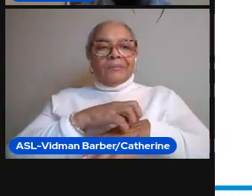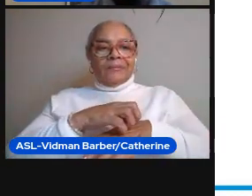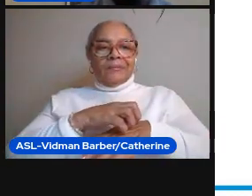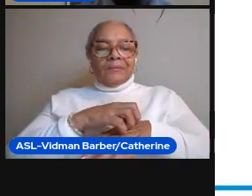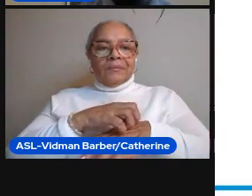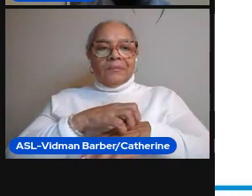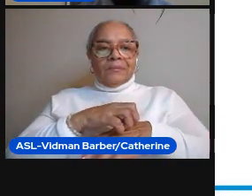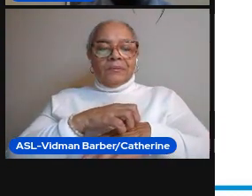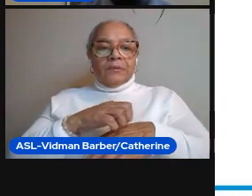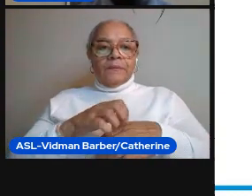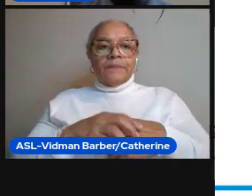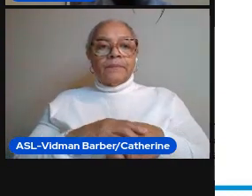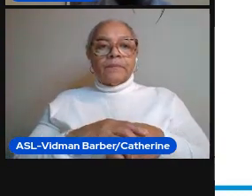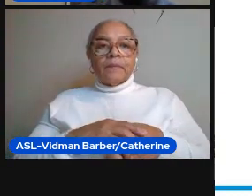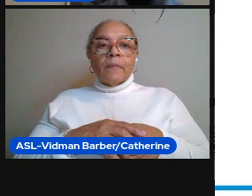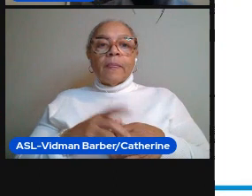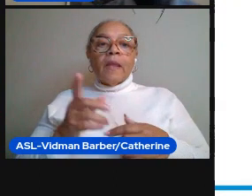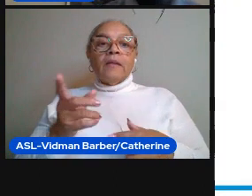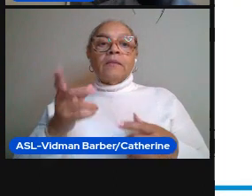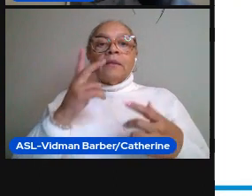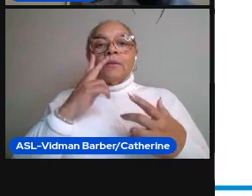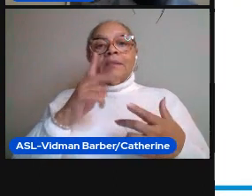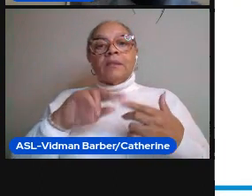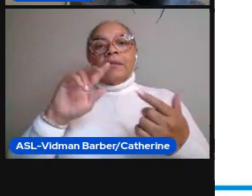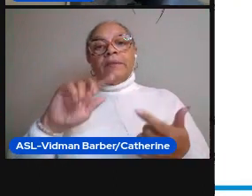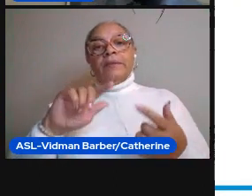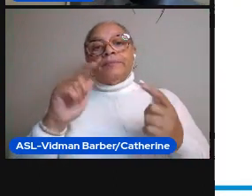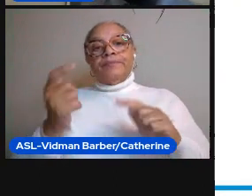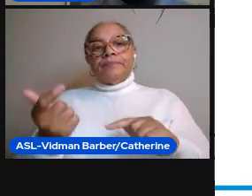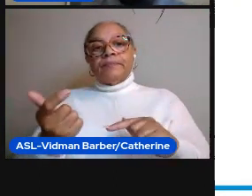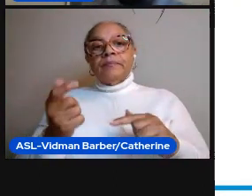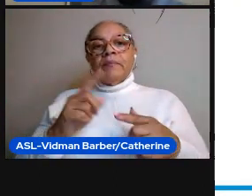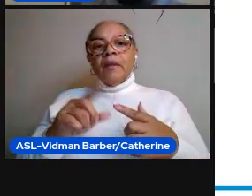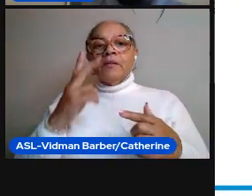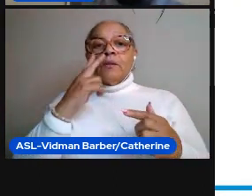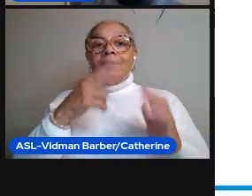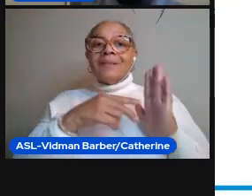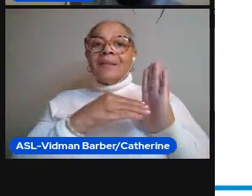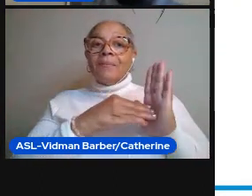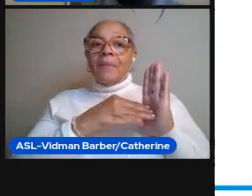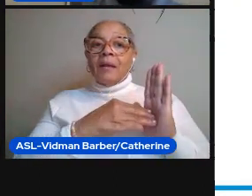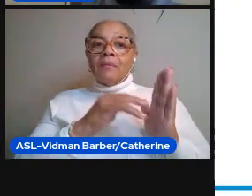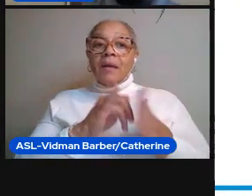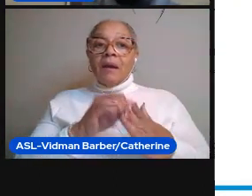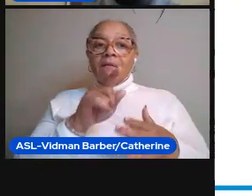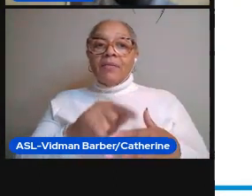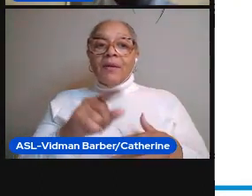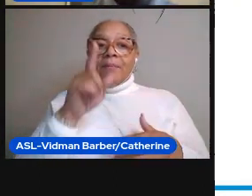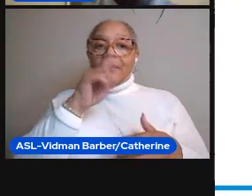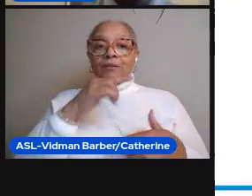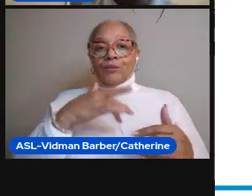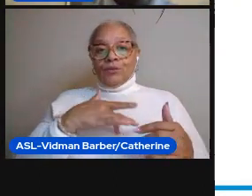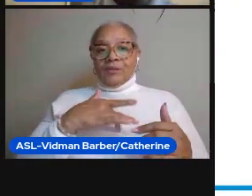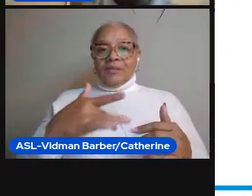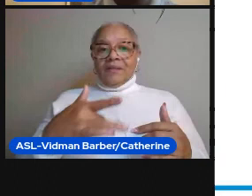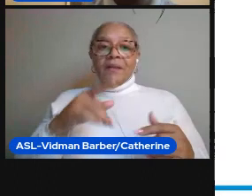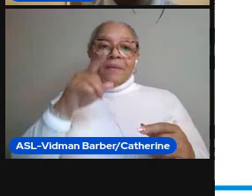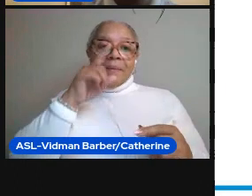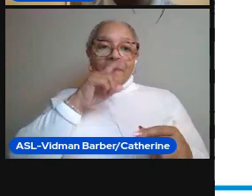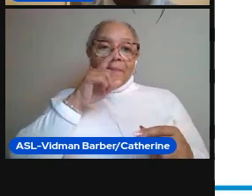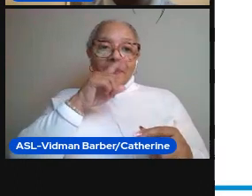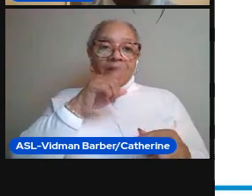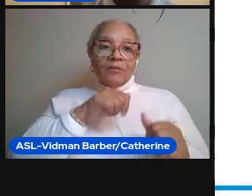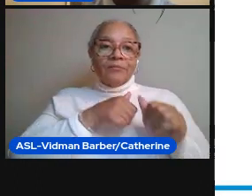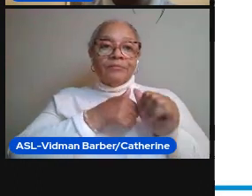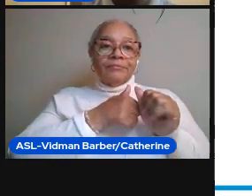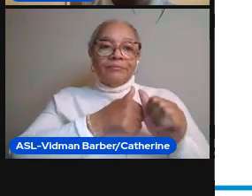So let's look at the yang part of it. So this is the model of house dustmite. So you sensitize mice intratracheally, and then